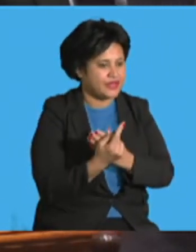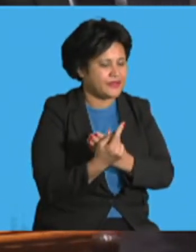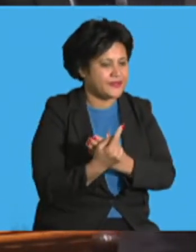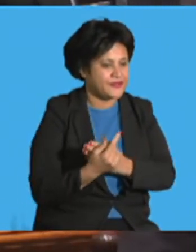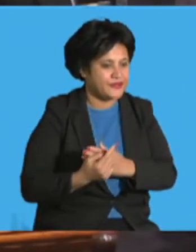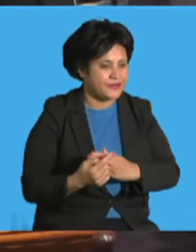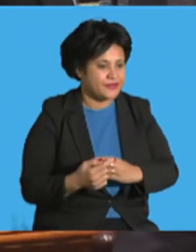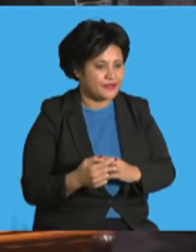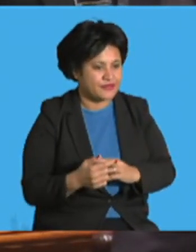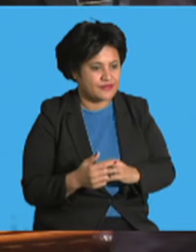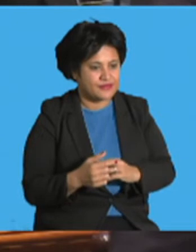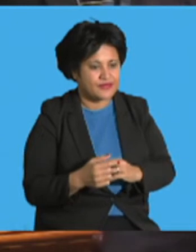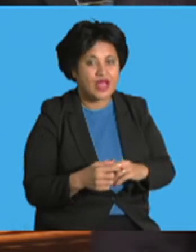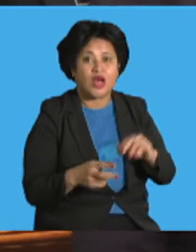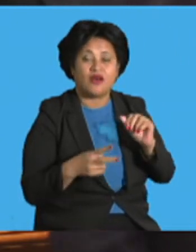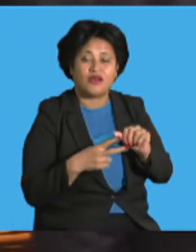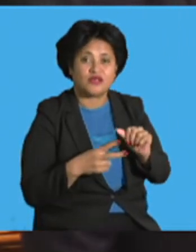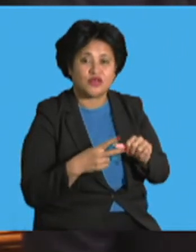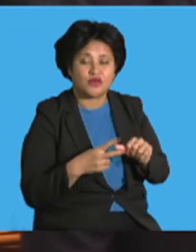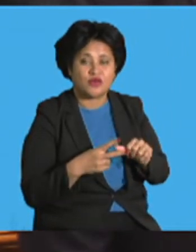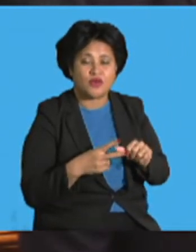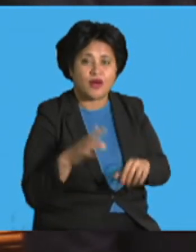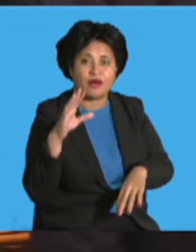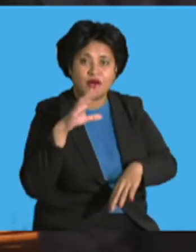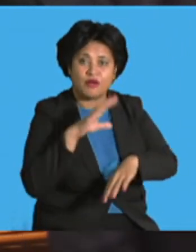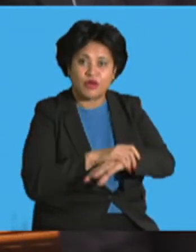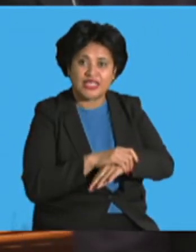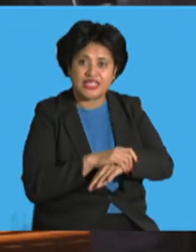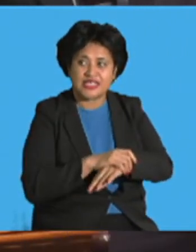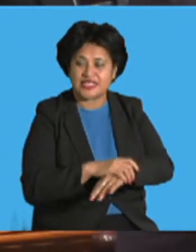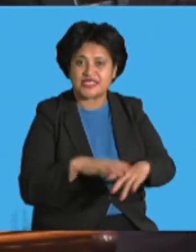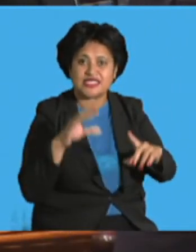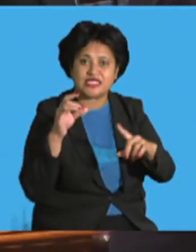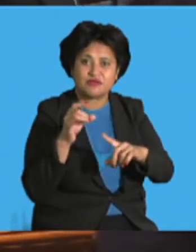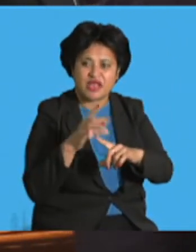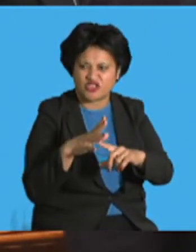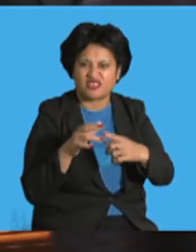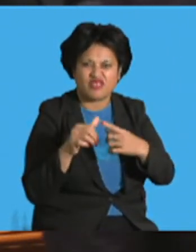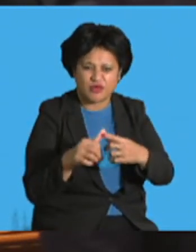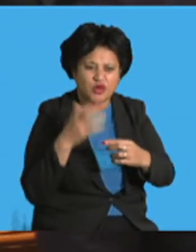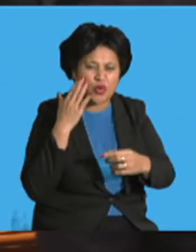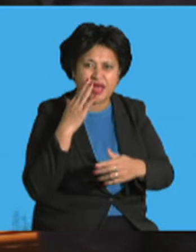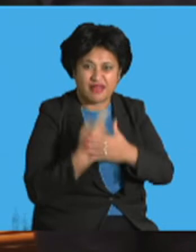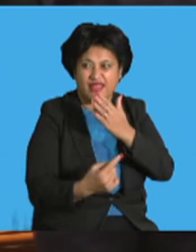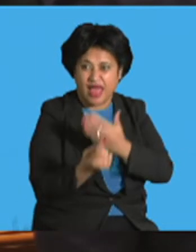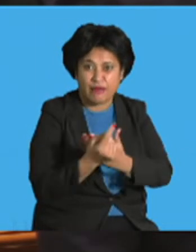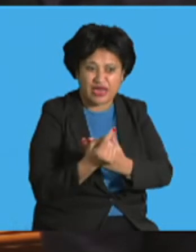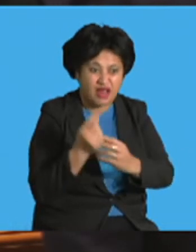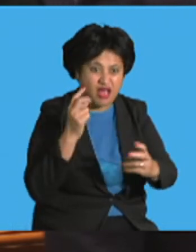We have also mobilized the police special response unit that's based in